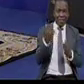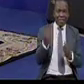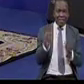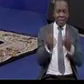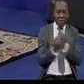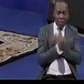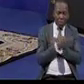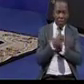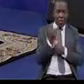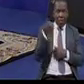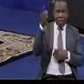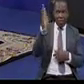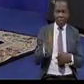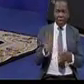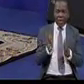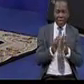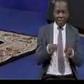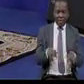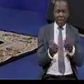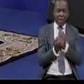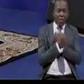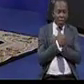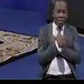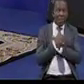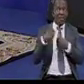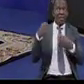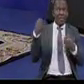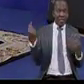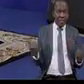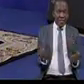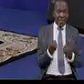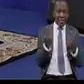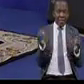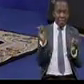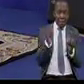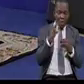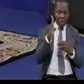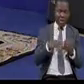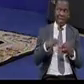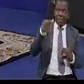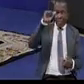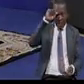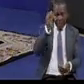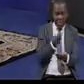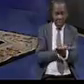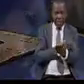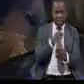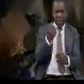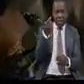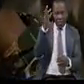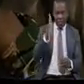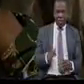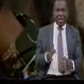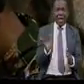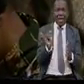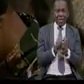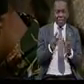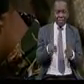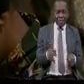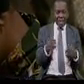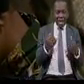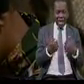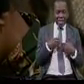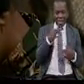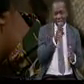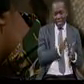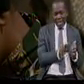to do more than the Son of God standing before you. Look at this. And he has counted the blood of the